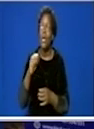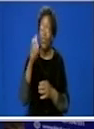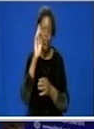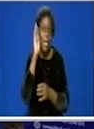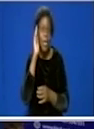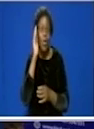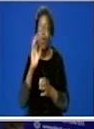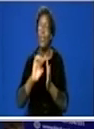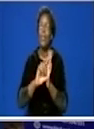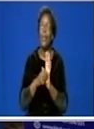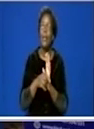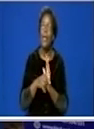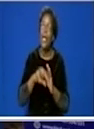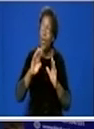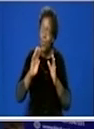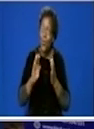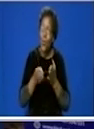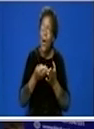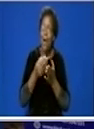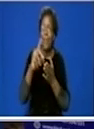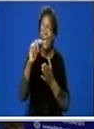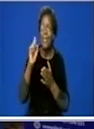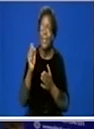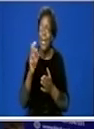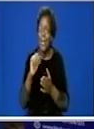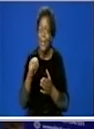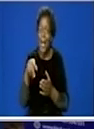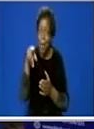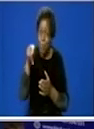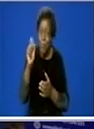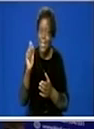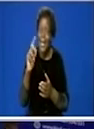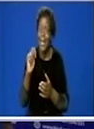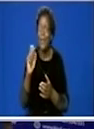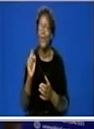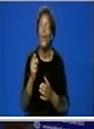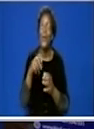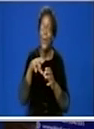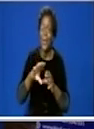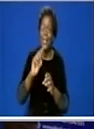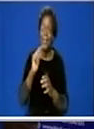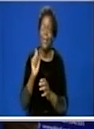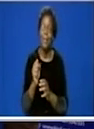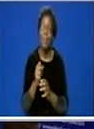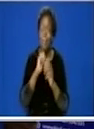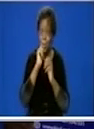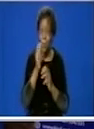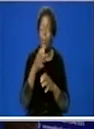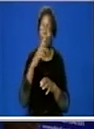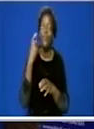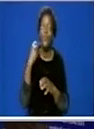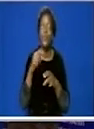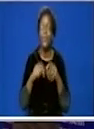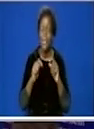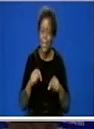that you have a tail. A postanal tail. That's for another day, not for today. Okay, sir.